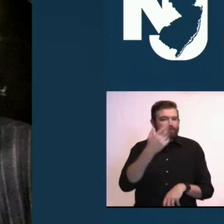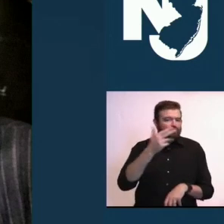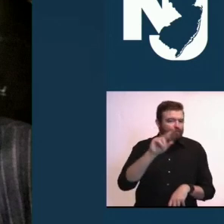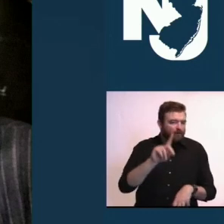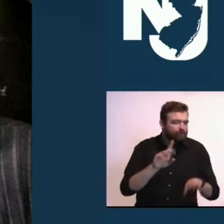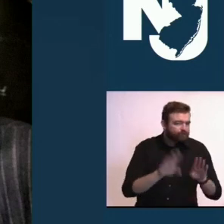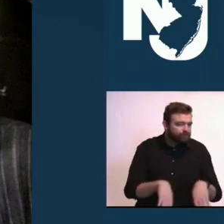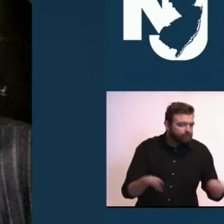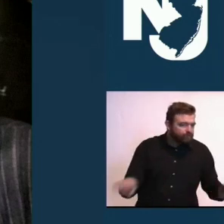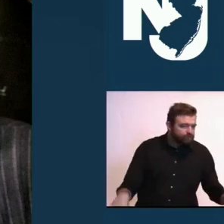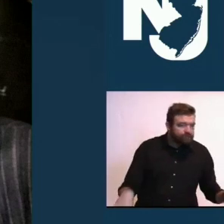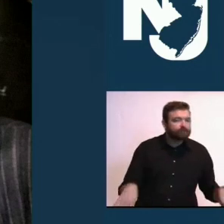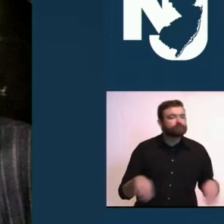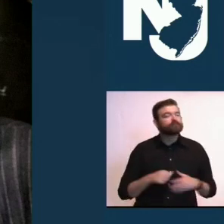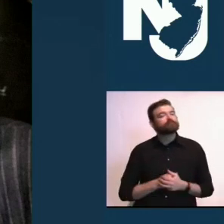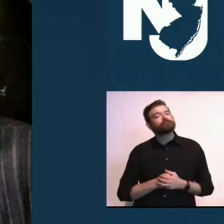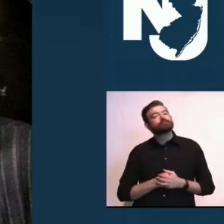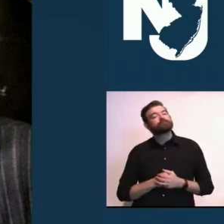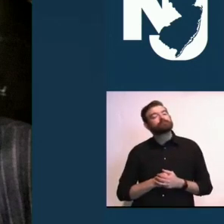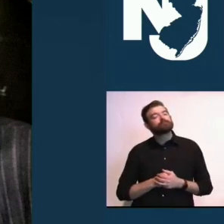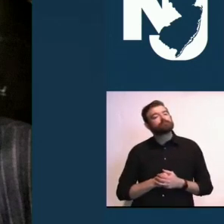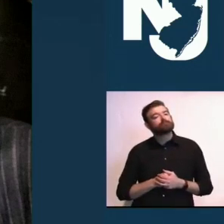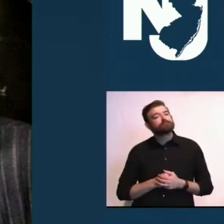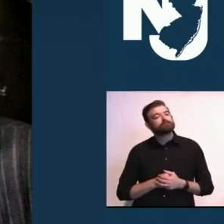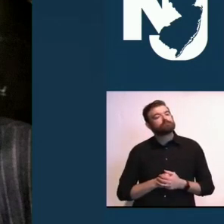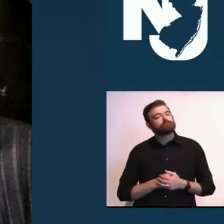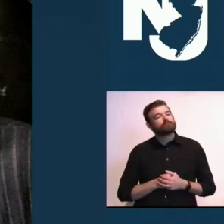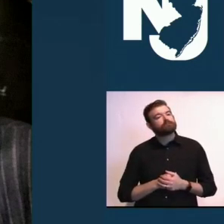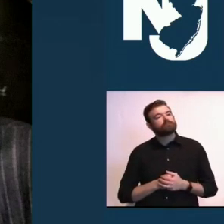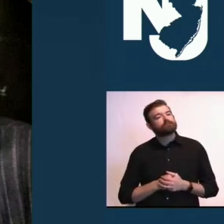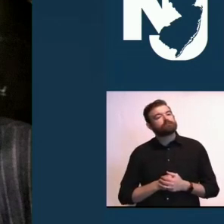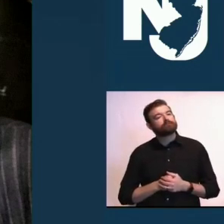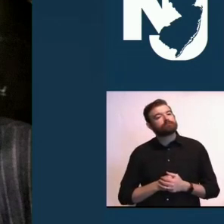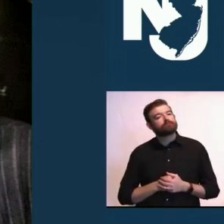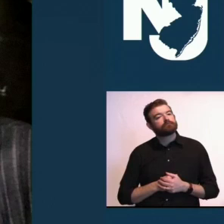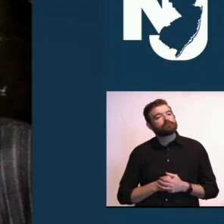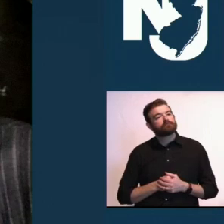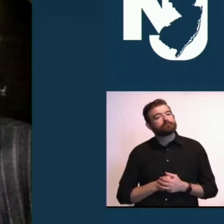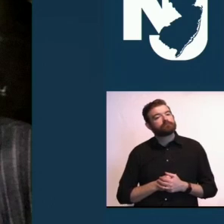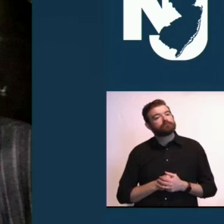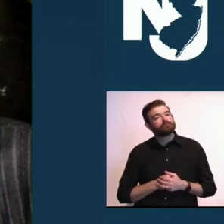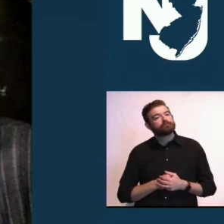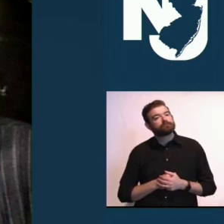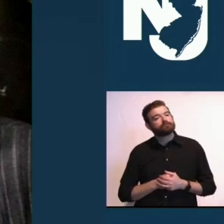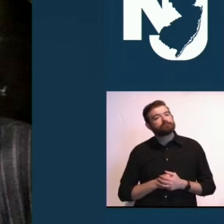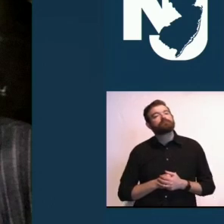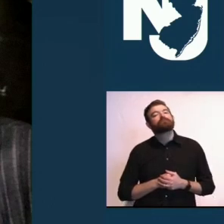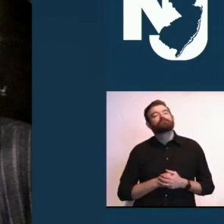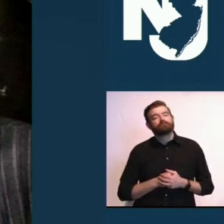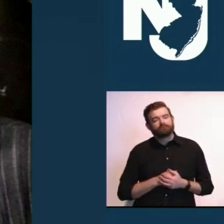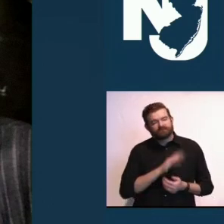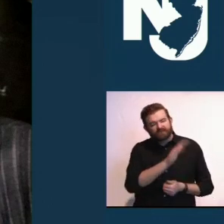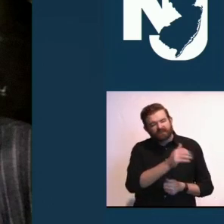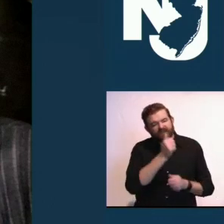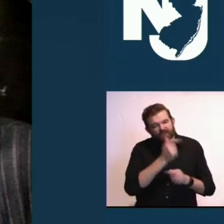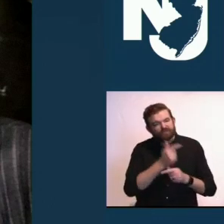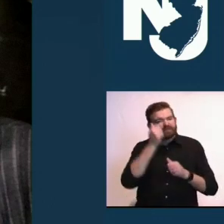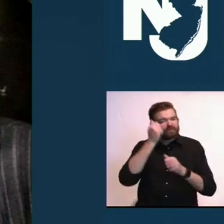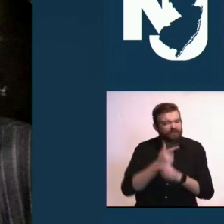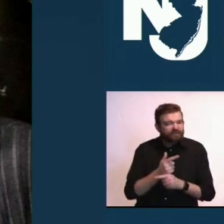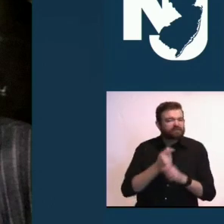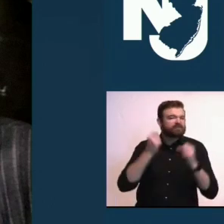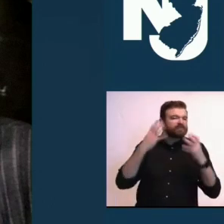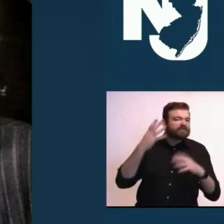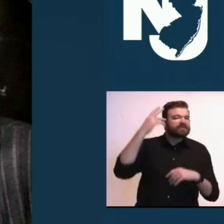Jared, Emmanuel, and Gabrielle. She also left 3 siblings and a whole host of nieces, nephews, cousins, and